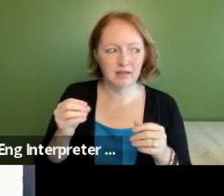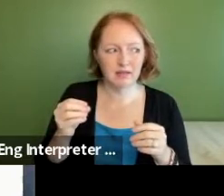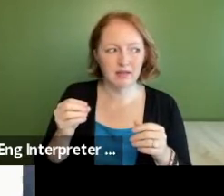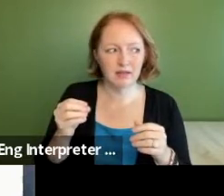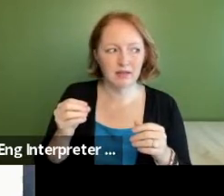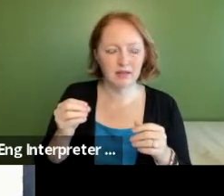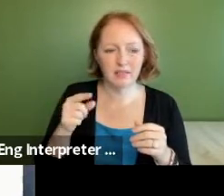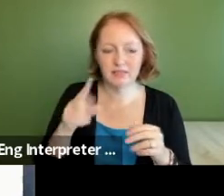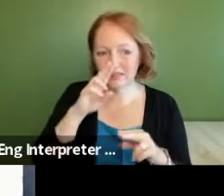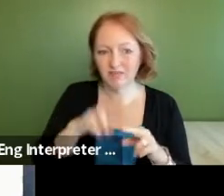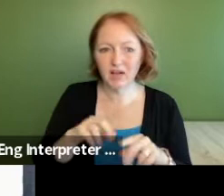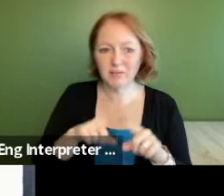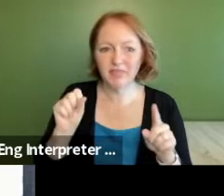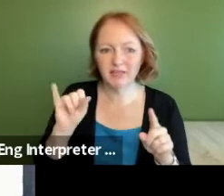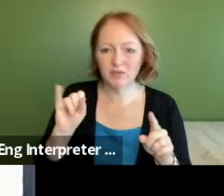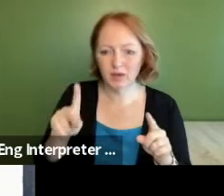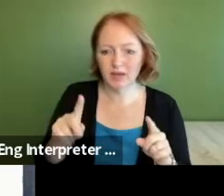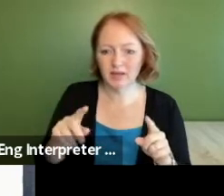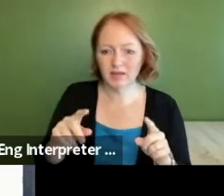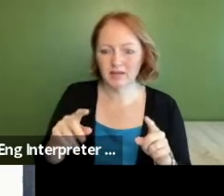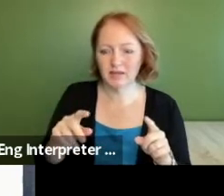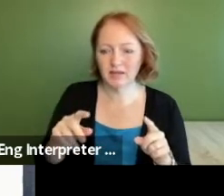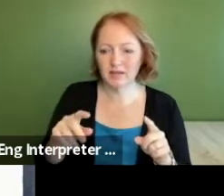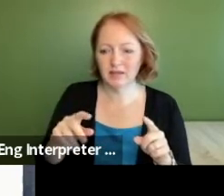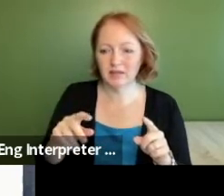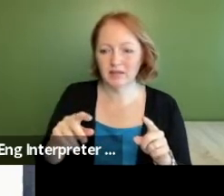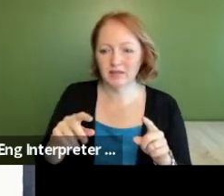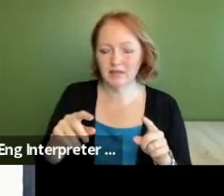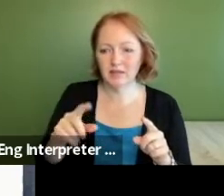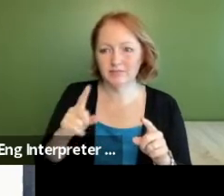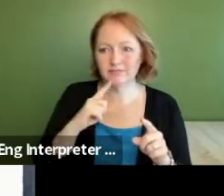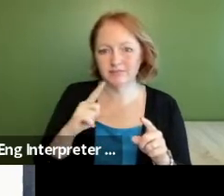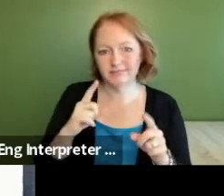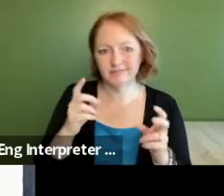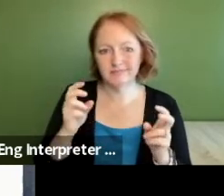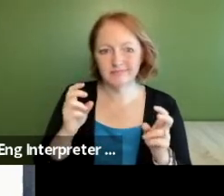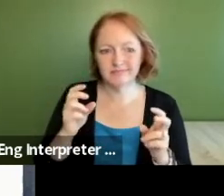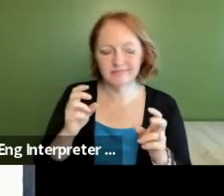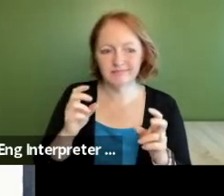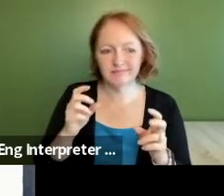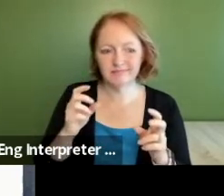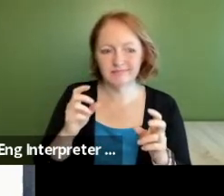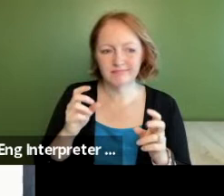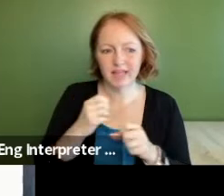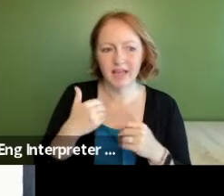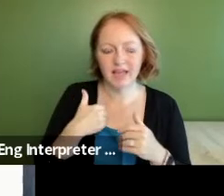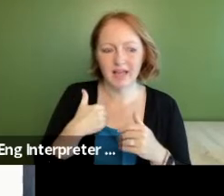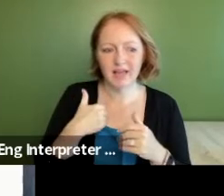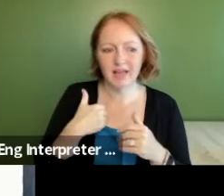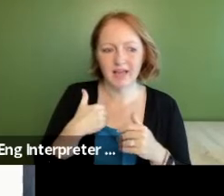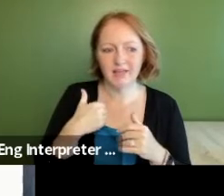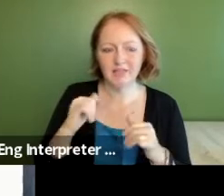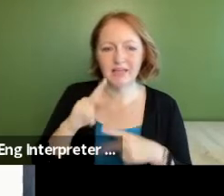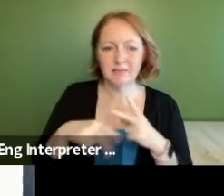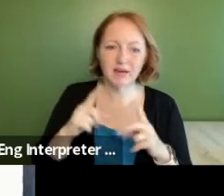like this is fun, but that's okay. But this is also enough caveat for things to, you know, to have this